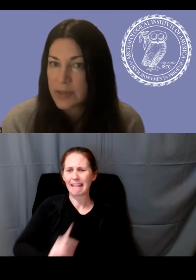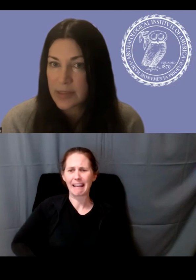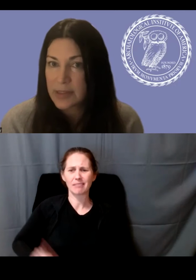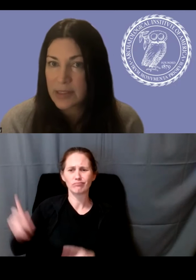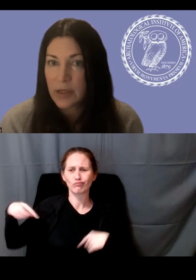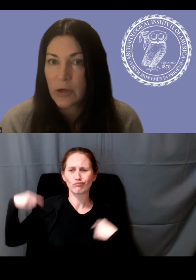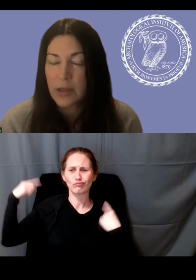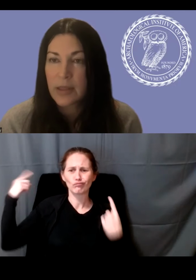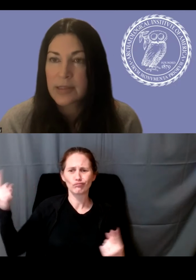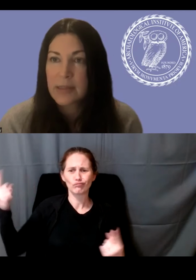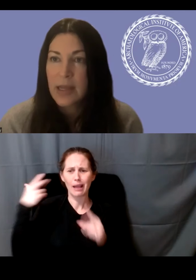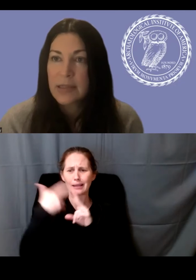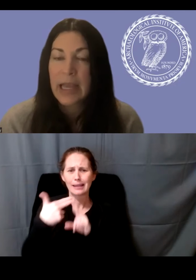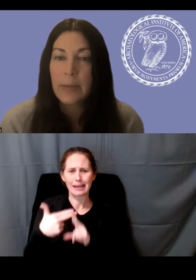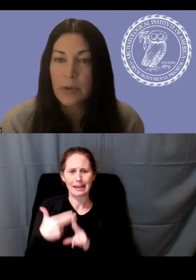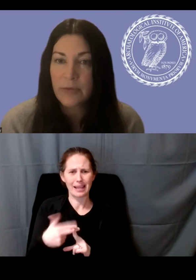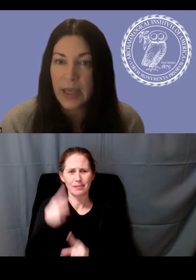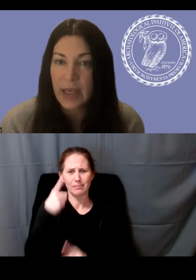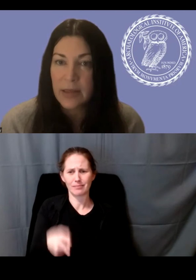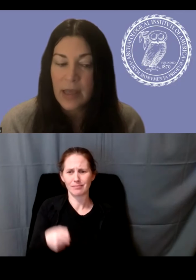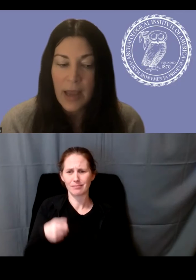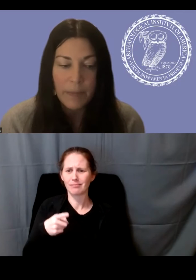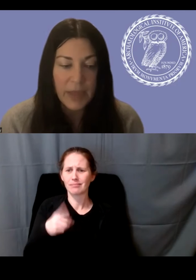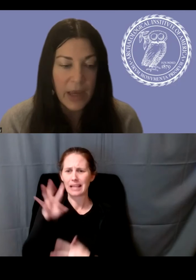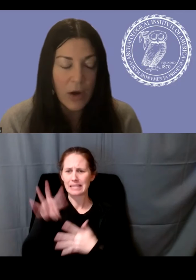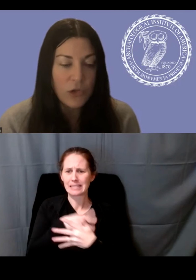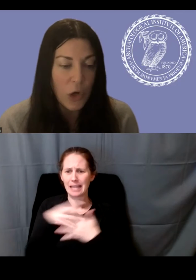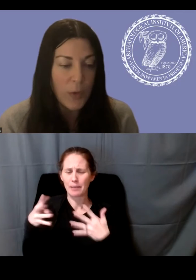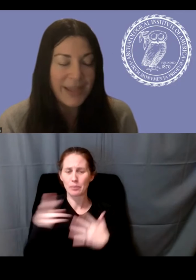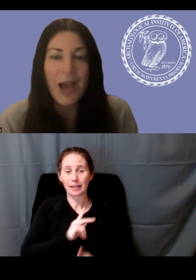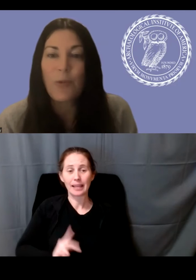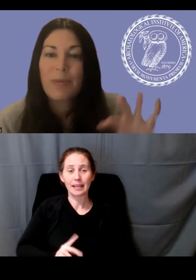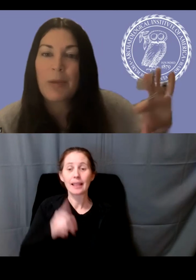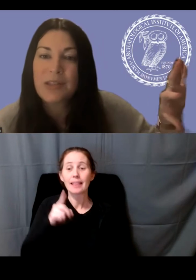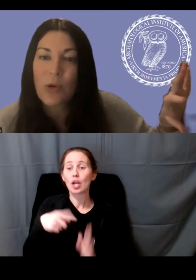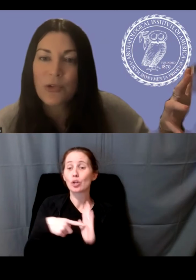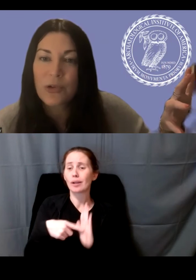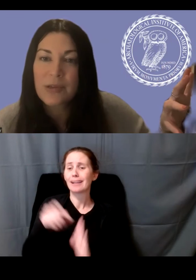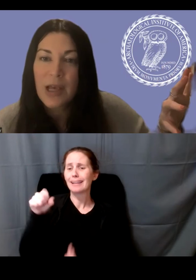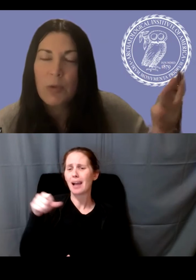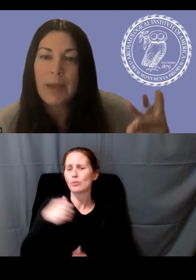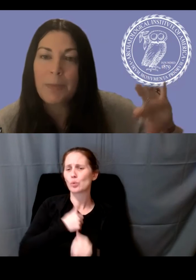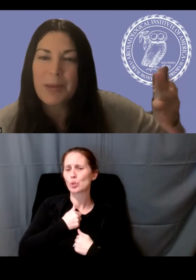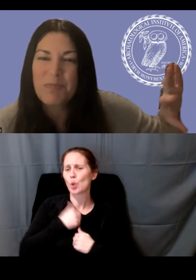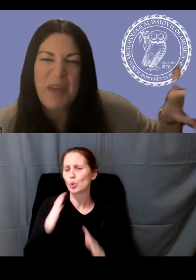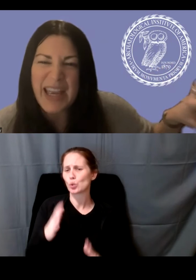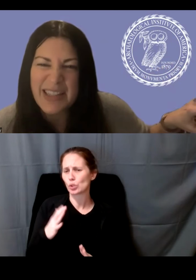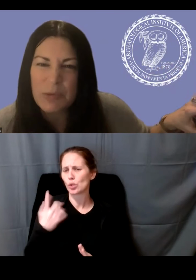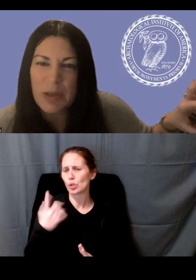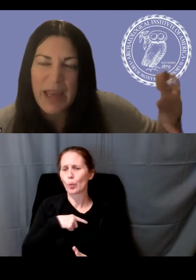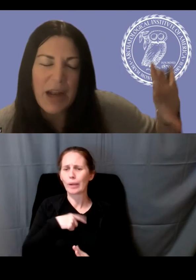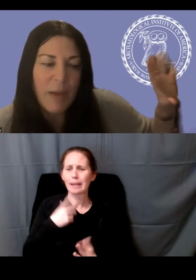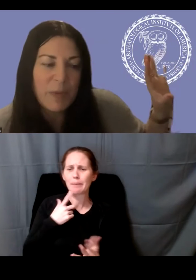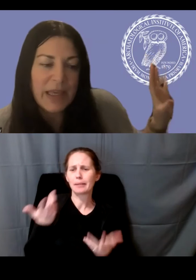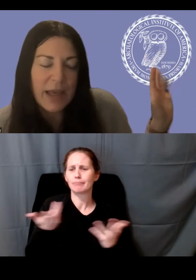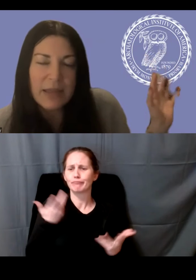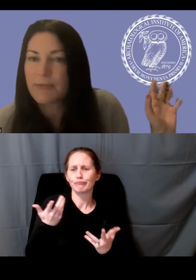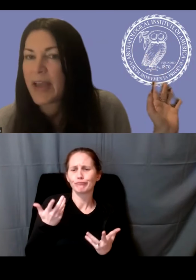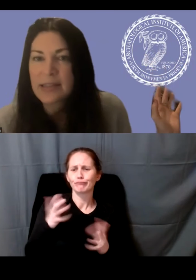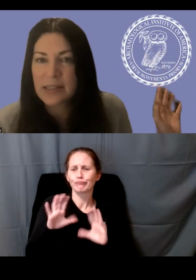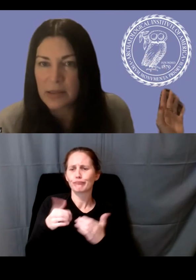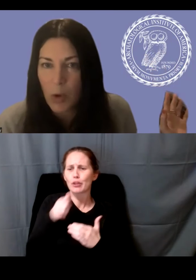landscape is here in this table of kings. They are showing, yeah, we may be soldiers, we may be base, we may not